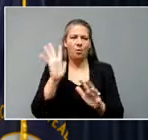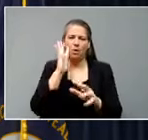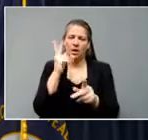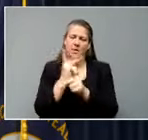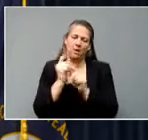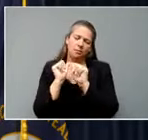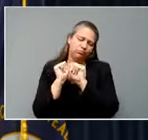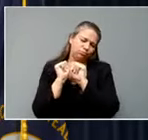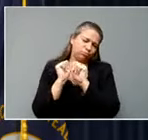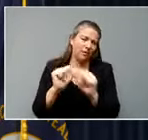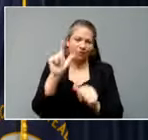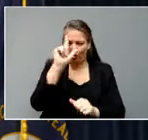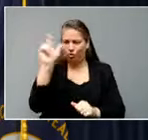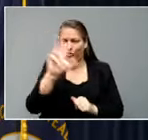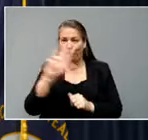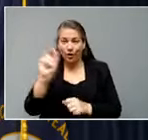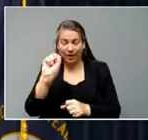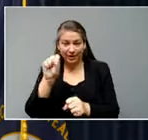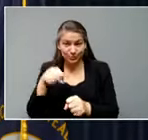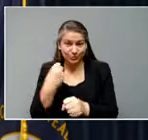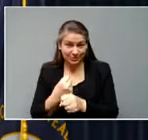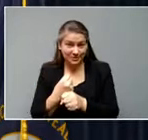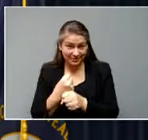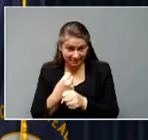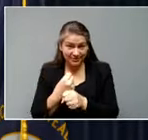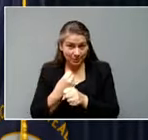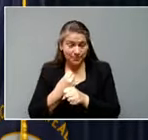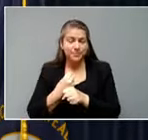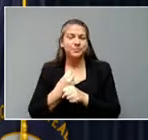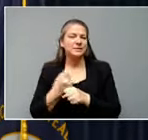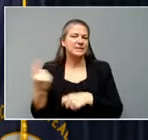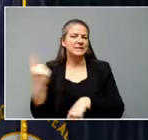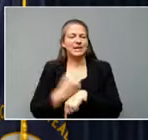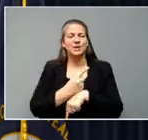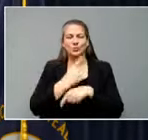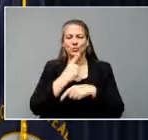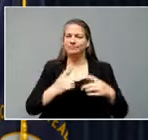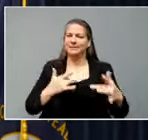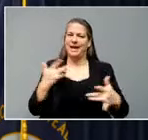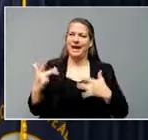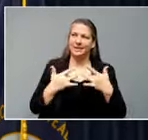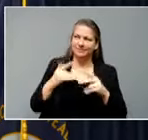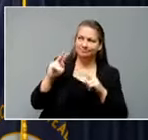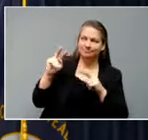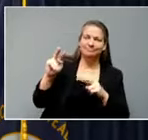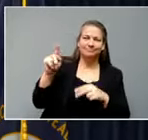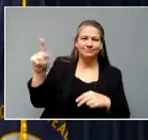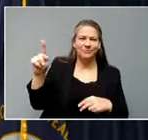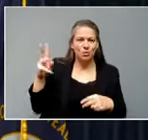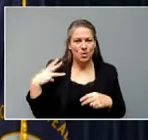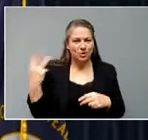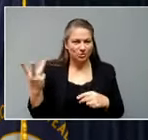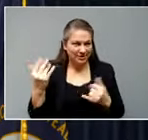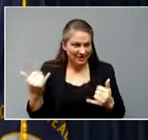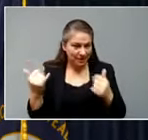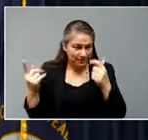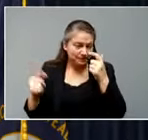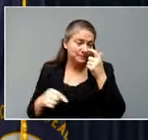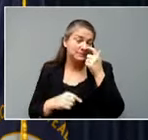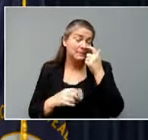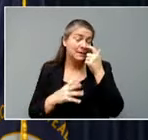So an exciting day going on right now in Washington. Also exciting about how it